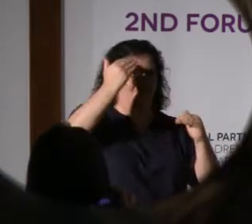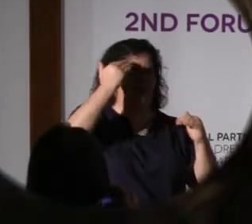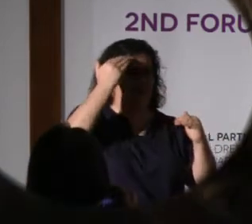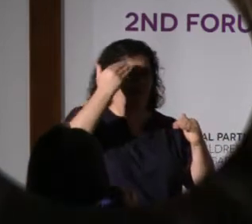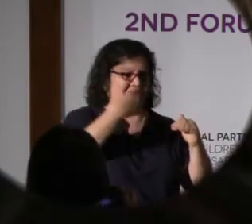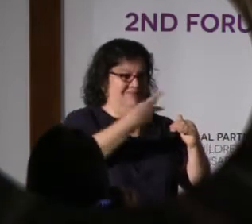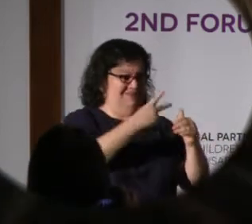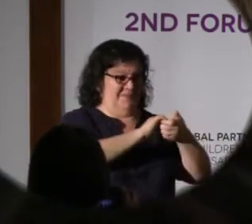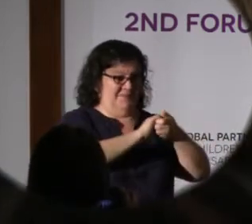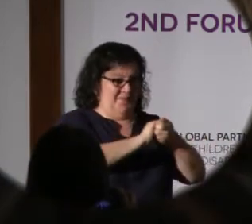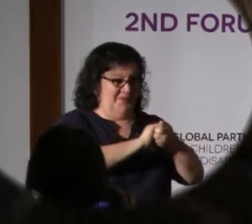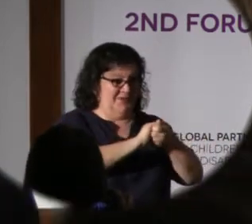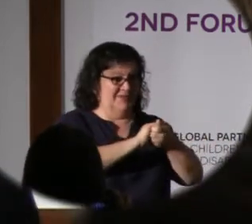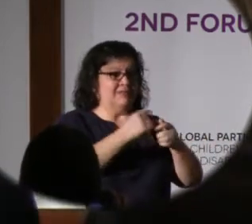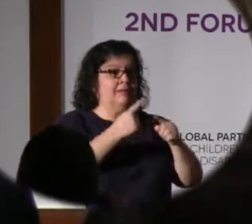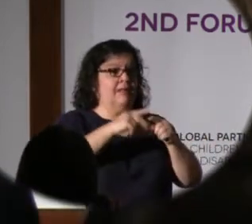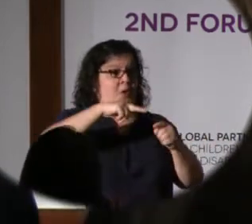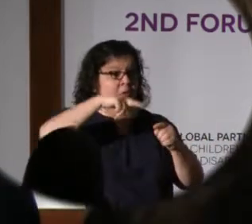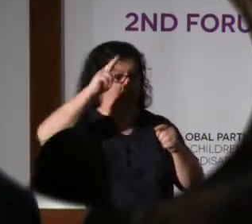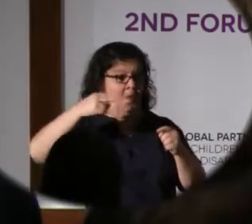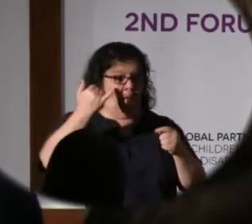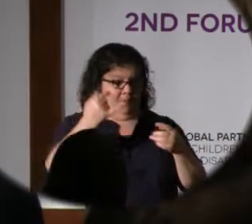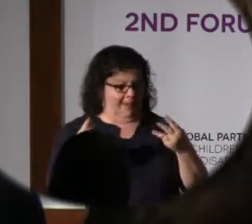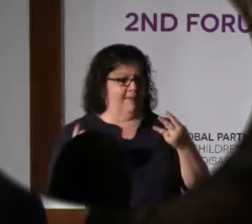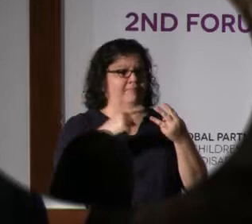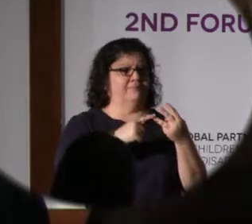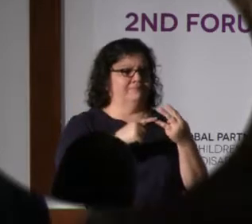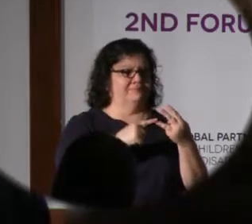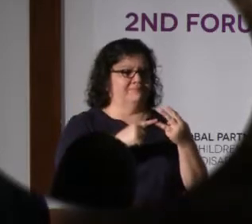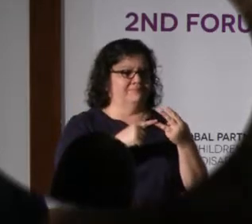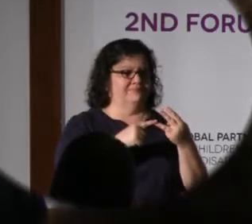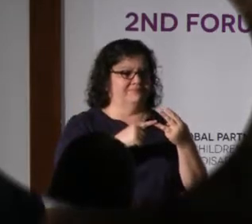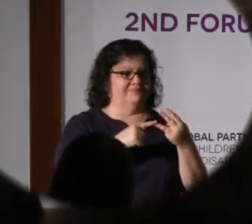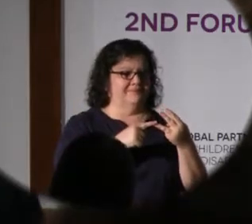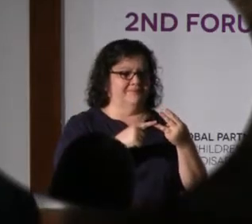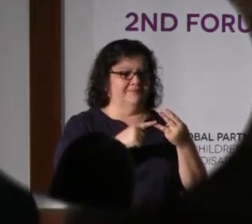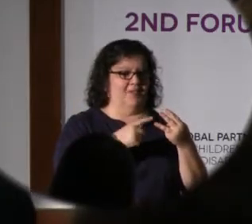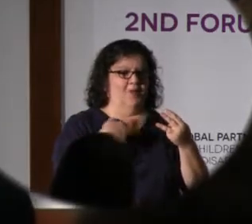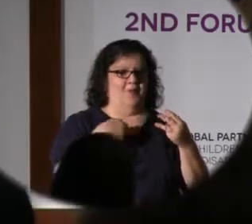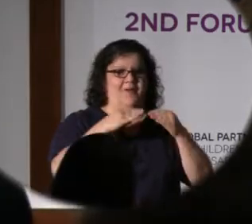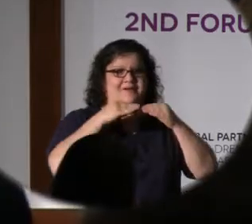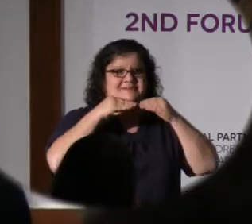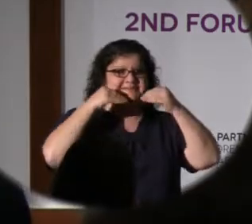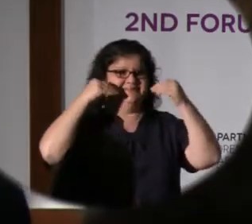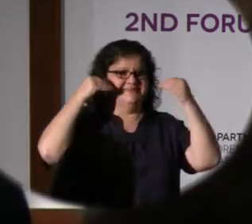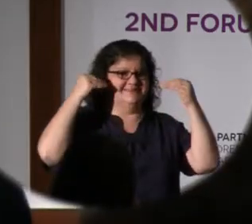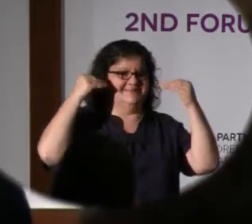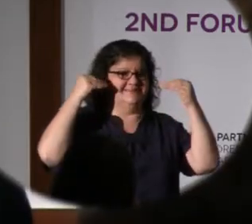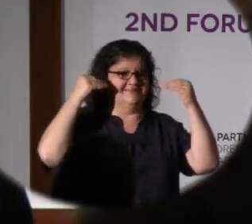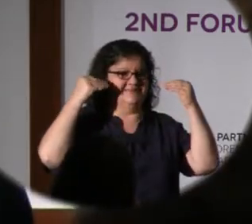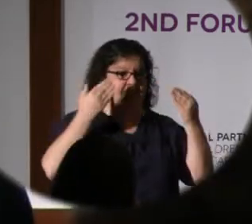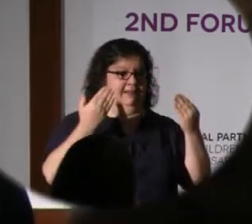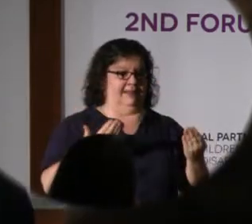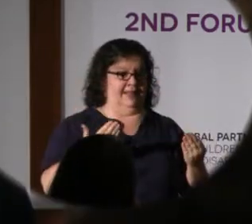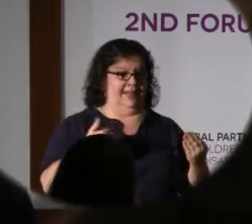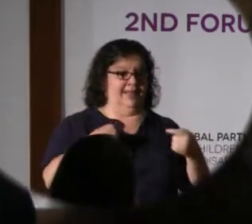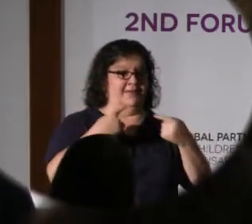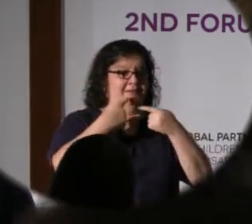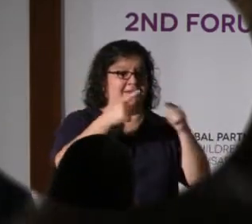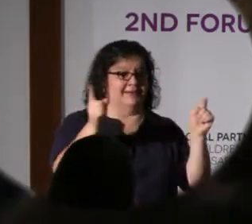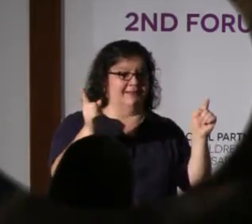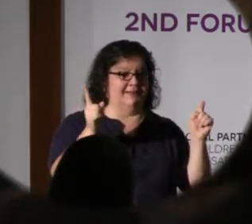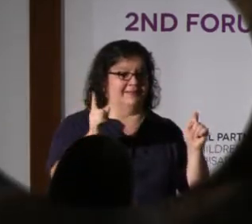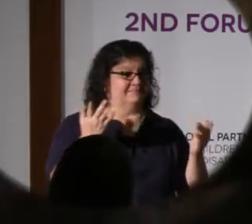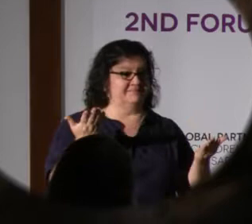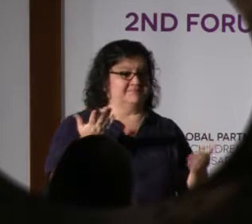year. I'm also very, very pleased to see that I can announce that the contribution of Finland to the partnership will